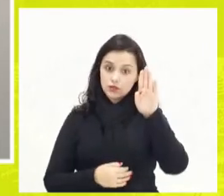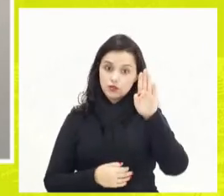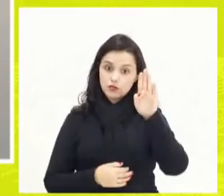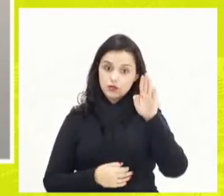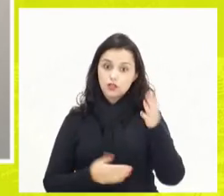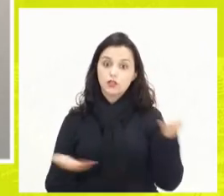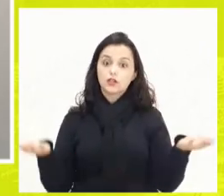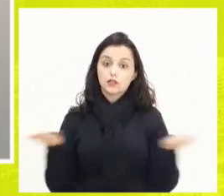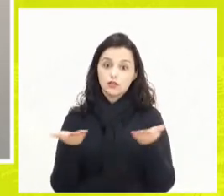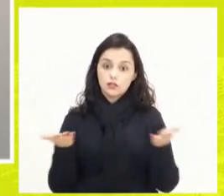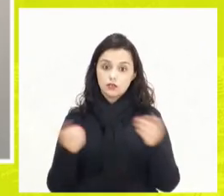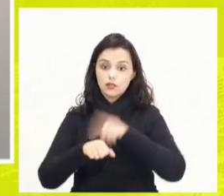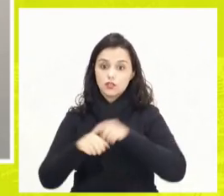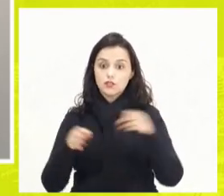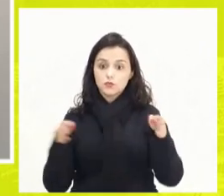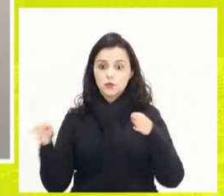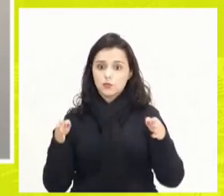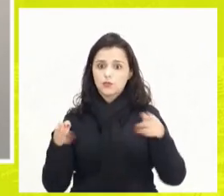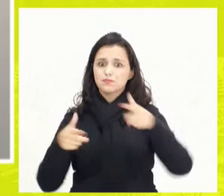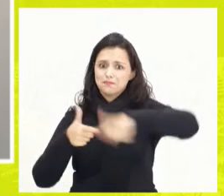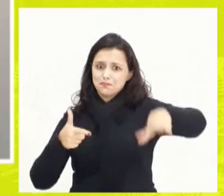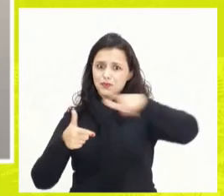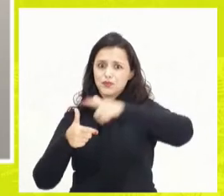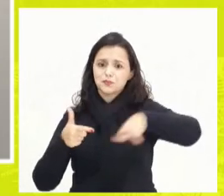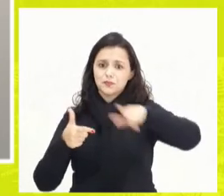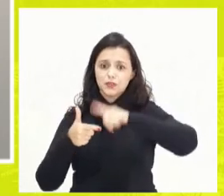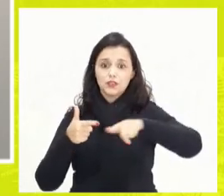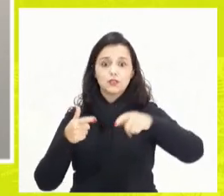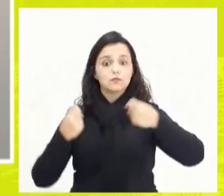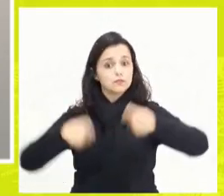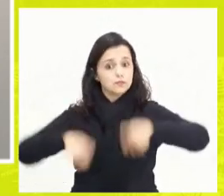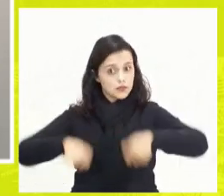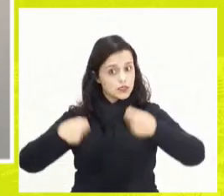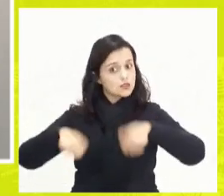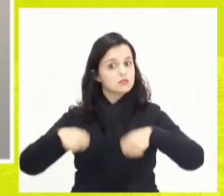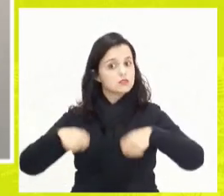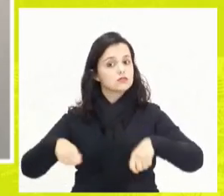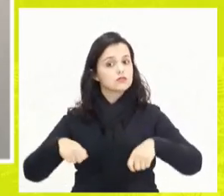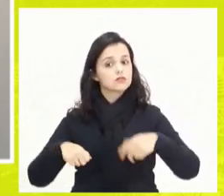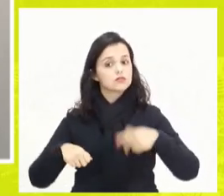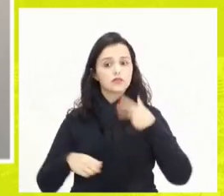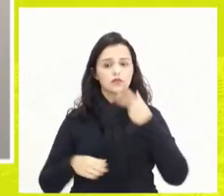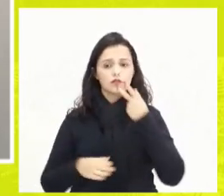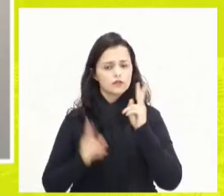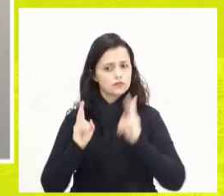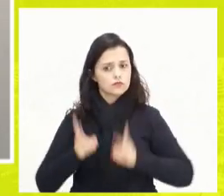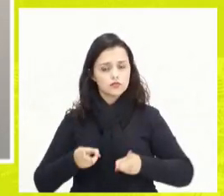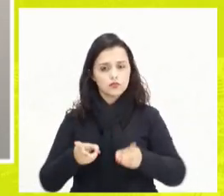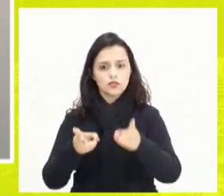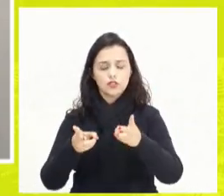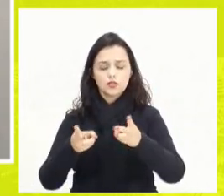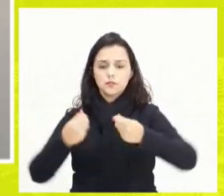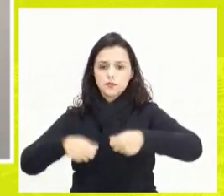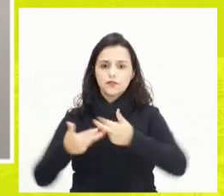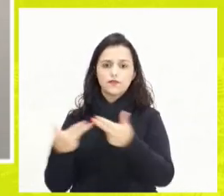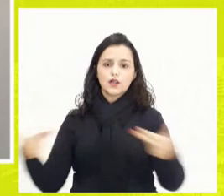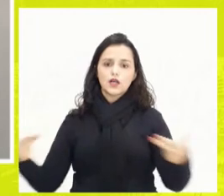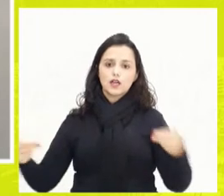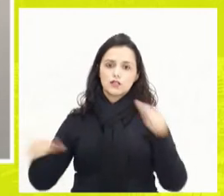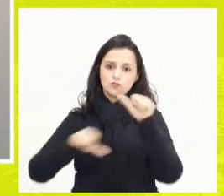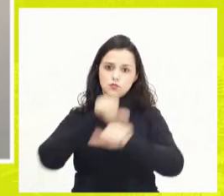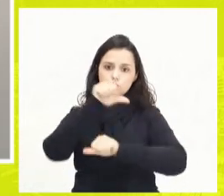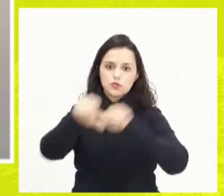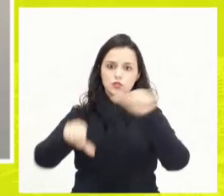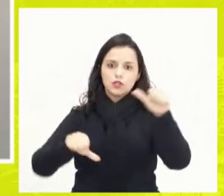especially now in this moment of crisis this is essential so i say this for many things we must change this